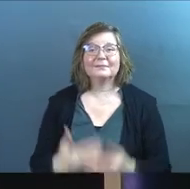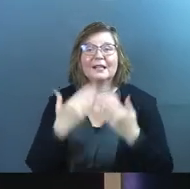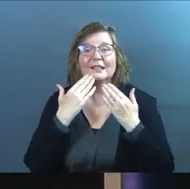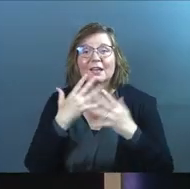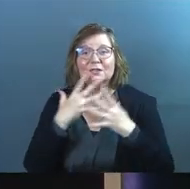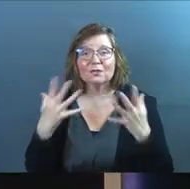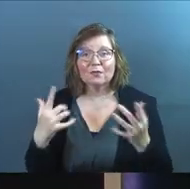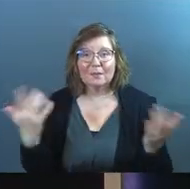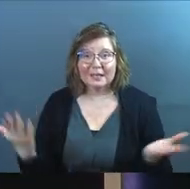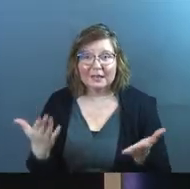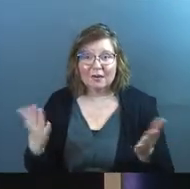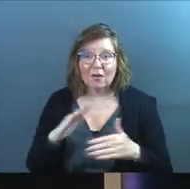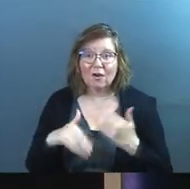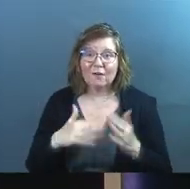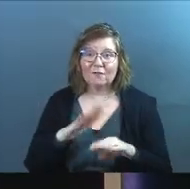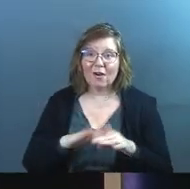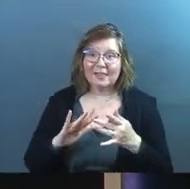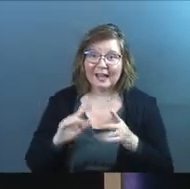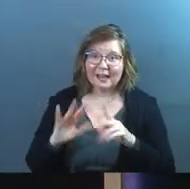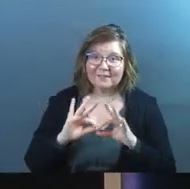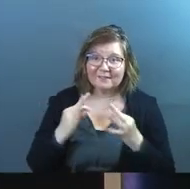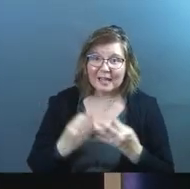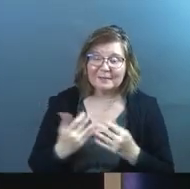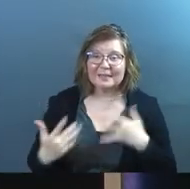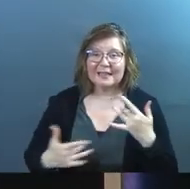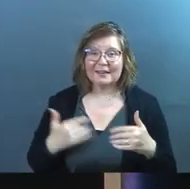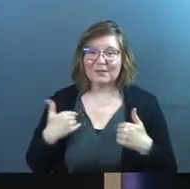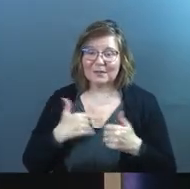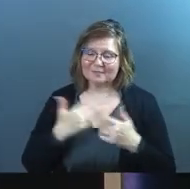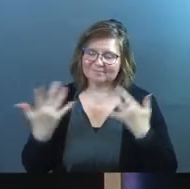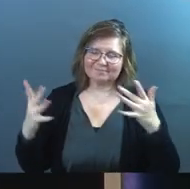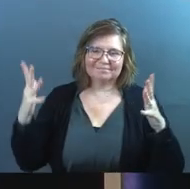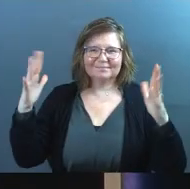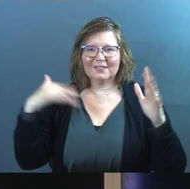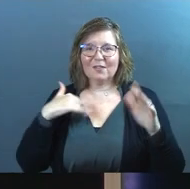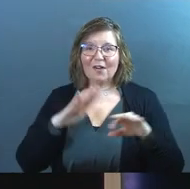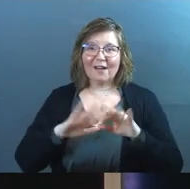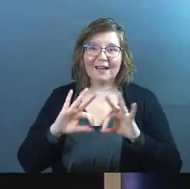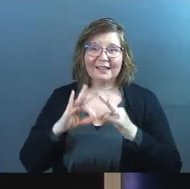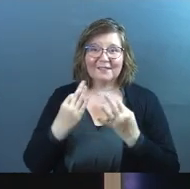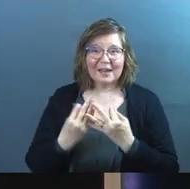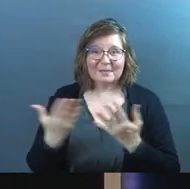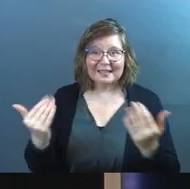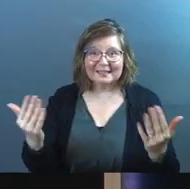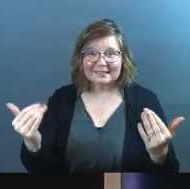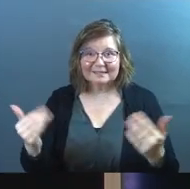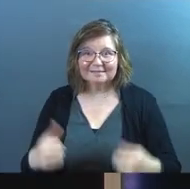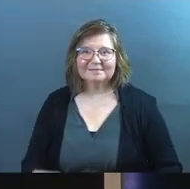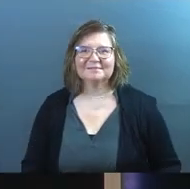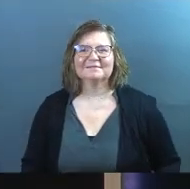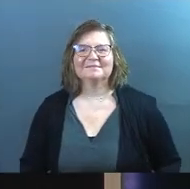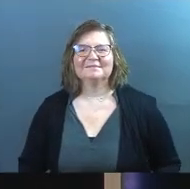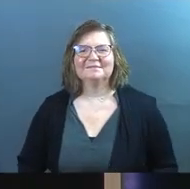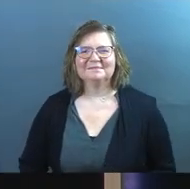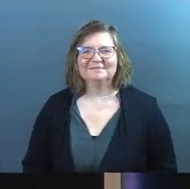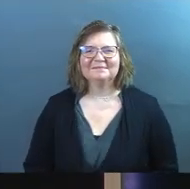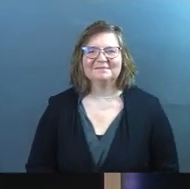Well, thank you guys so much for being here. All of our online fam, so glad to have you with us. Can we make some noise for our online family?